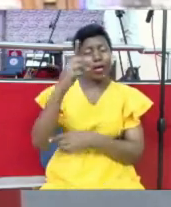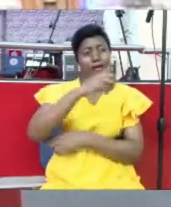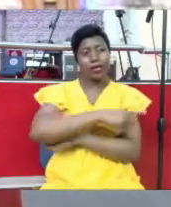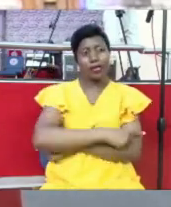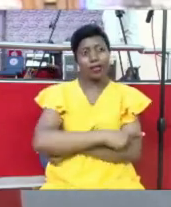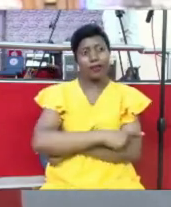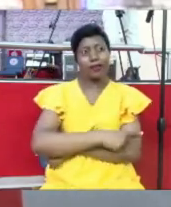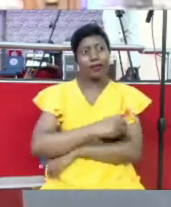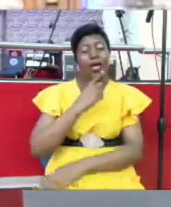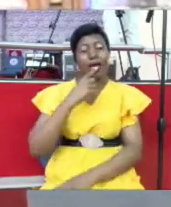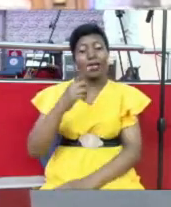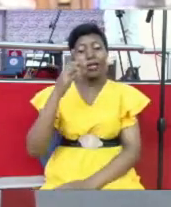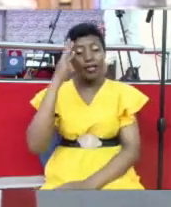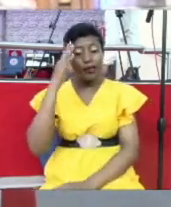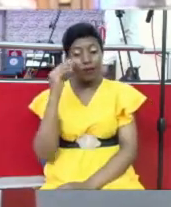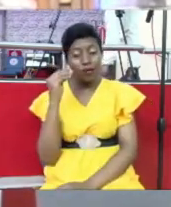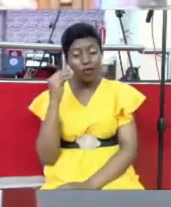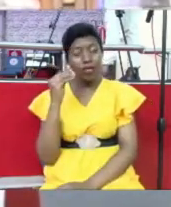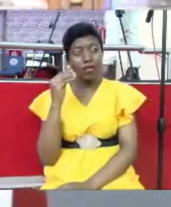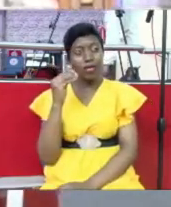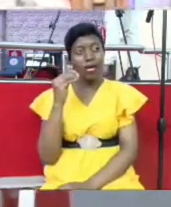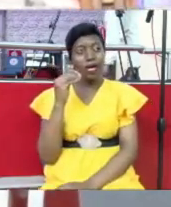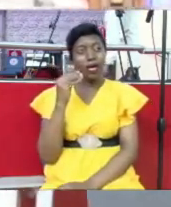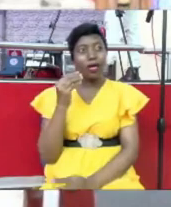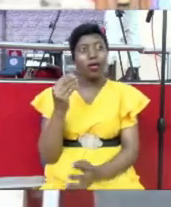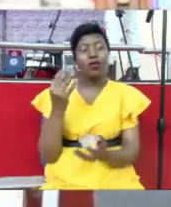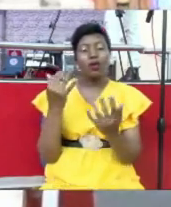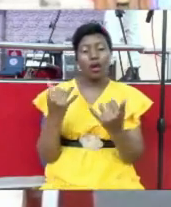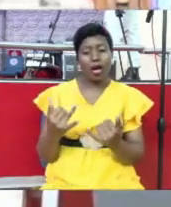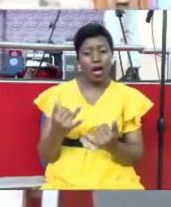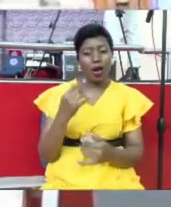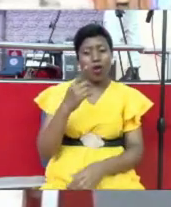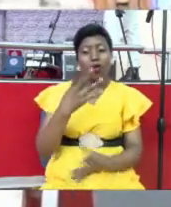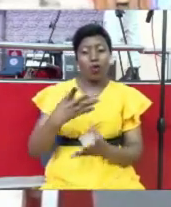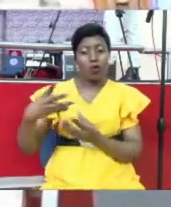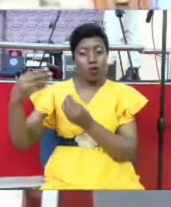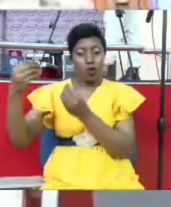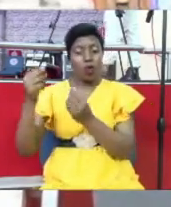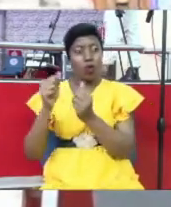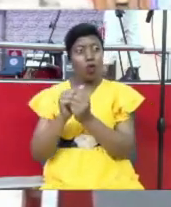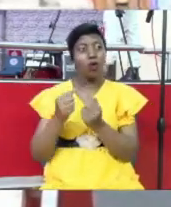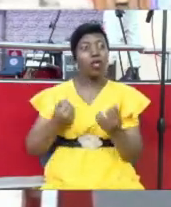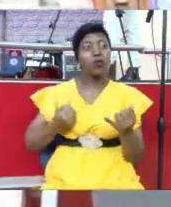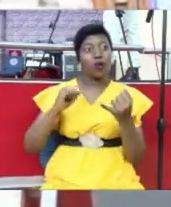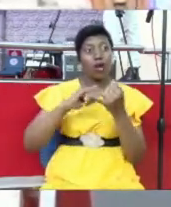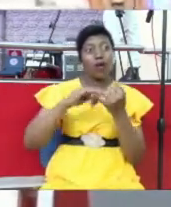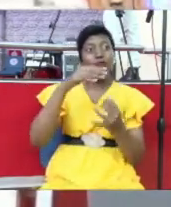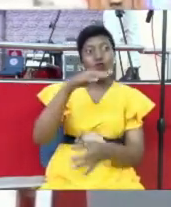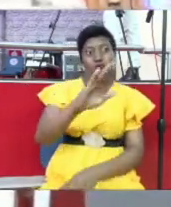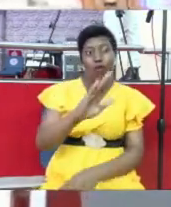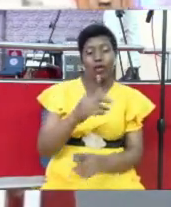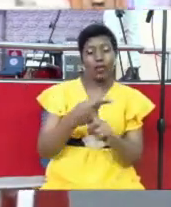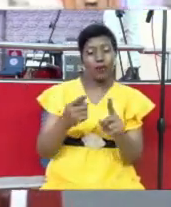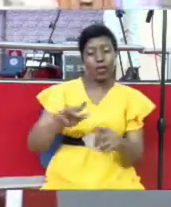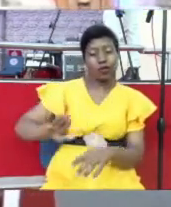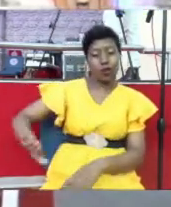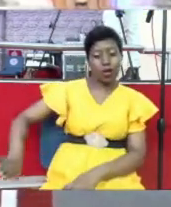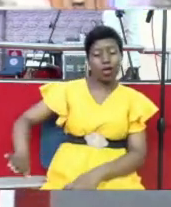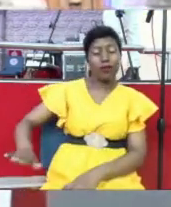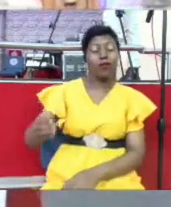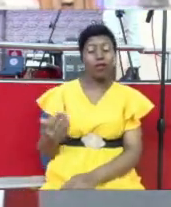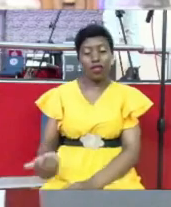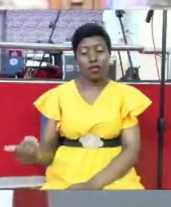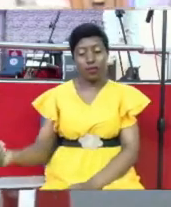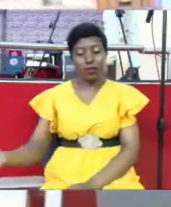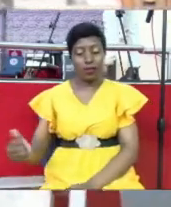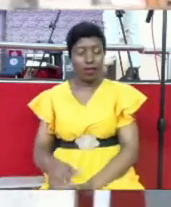na anamwambia, then you can go with your wives. Basi enda na mke wako. And leave your children behind. Wacheni watoto wabaki. And those